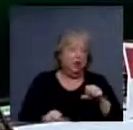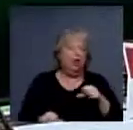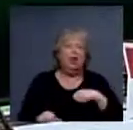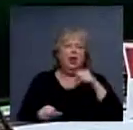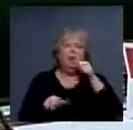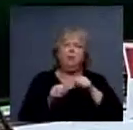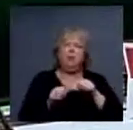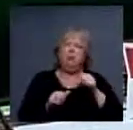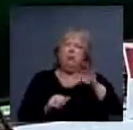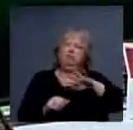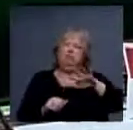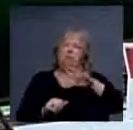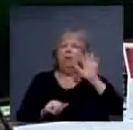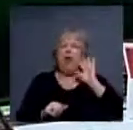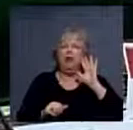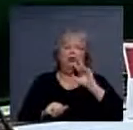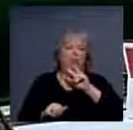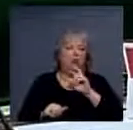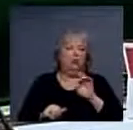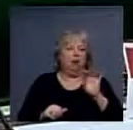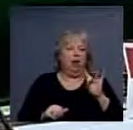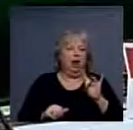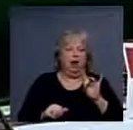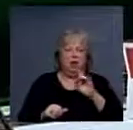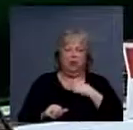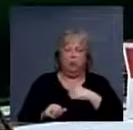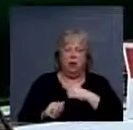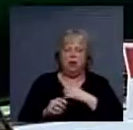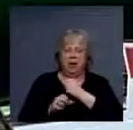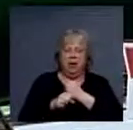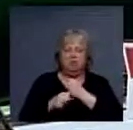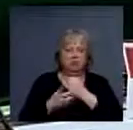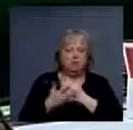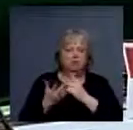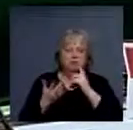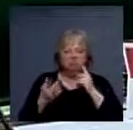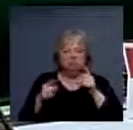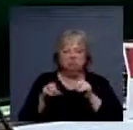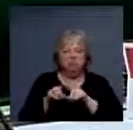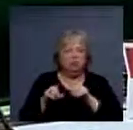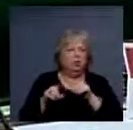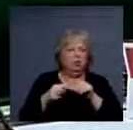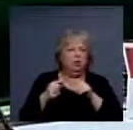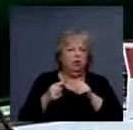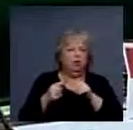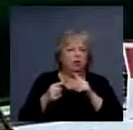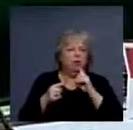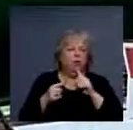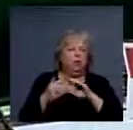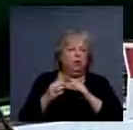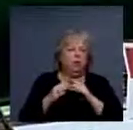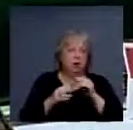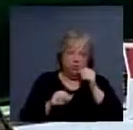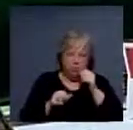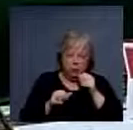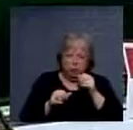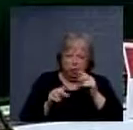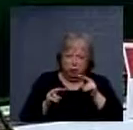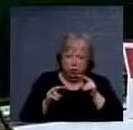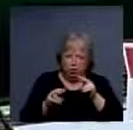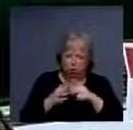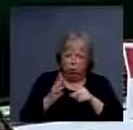2008, and we made some concessions up there for the community. Did y'all look at what we have done in the past at the doghouse when